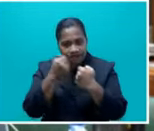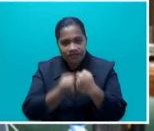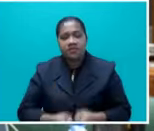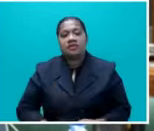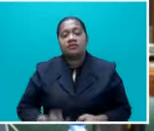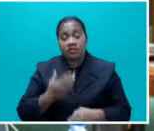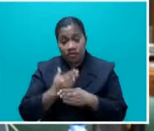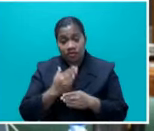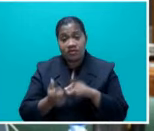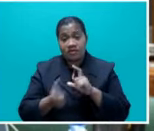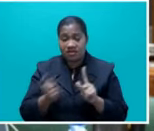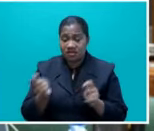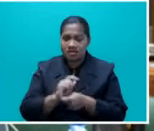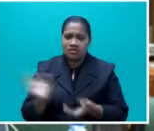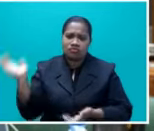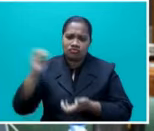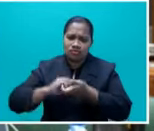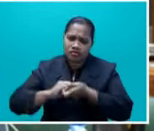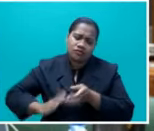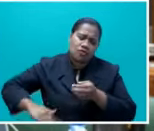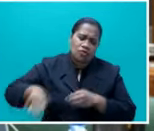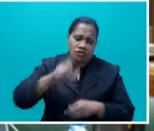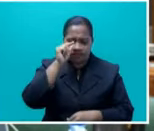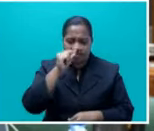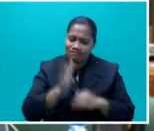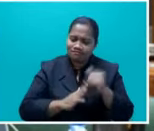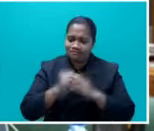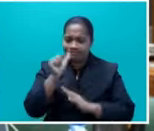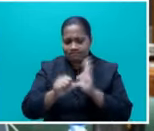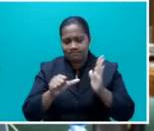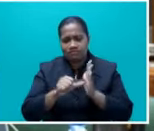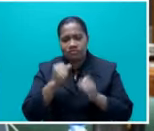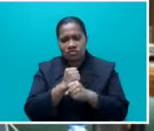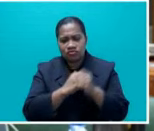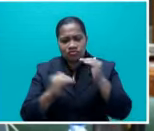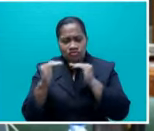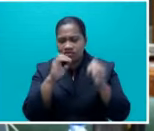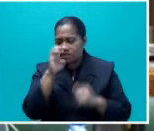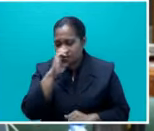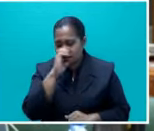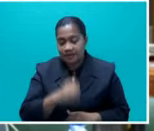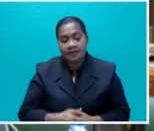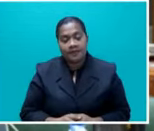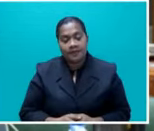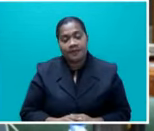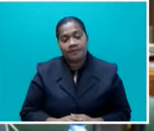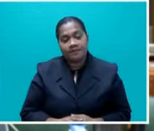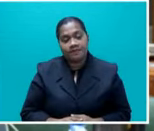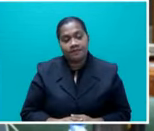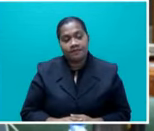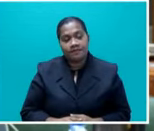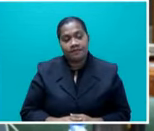is a coalition of all Fijians, irrespective of our age, gender, or ethnicity. We don't need the devastation